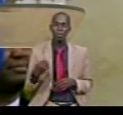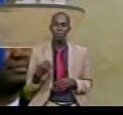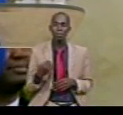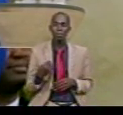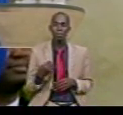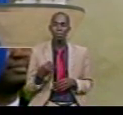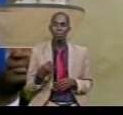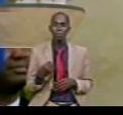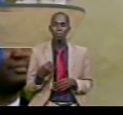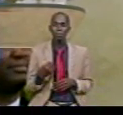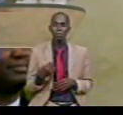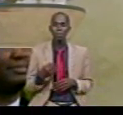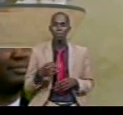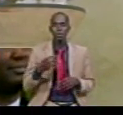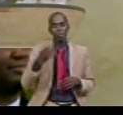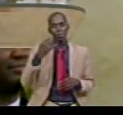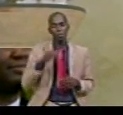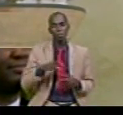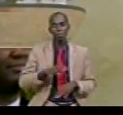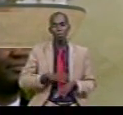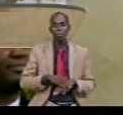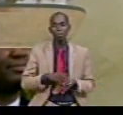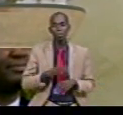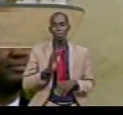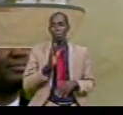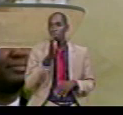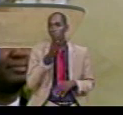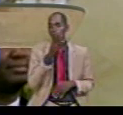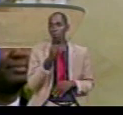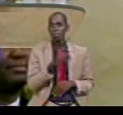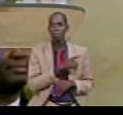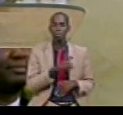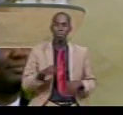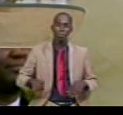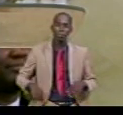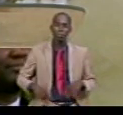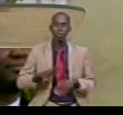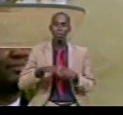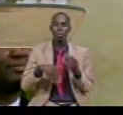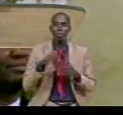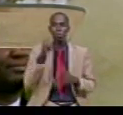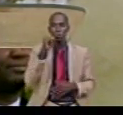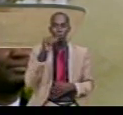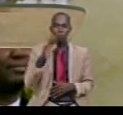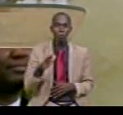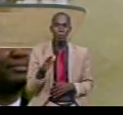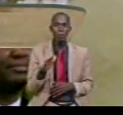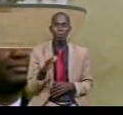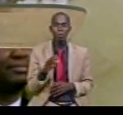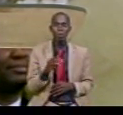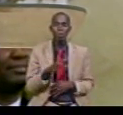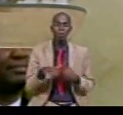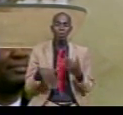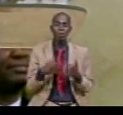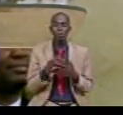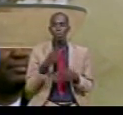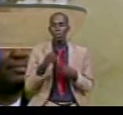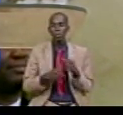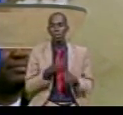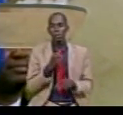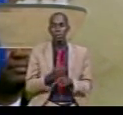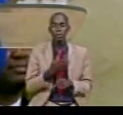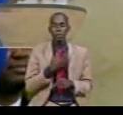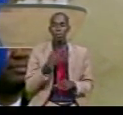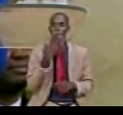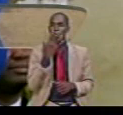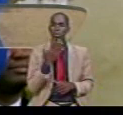Lord, Mommy Esther Kumuyi, and all women of all ages and colors whom